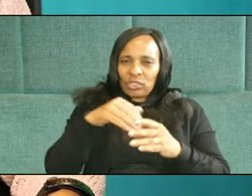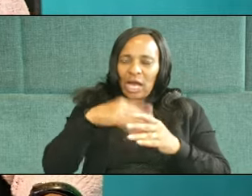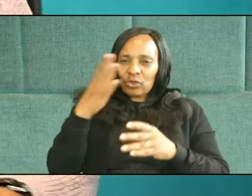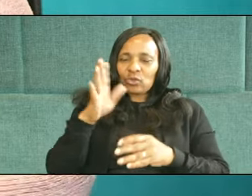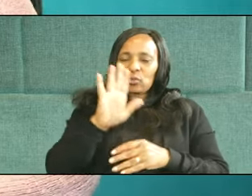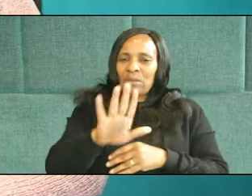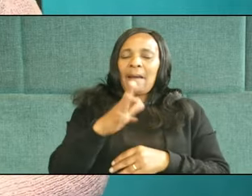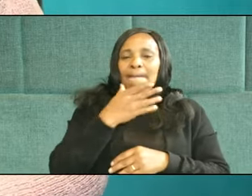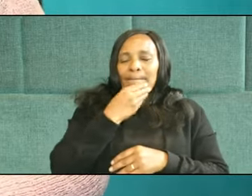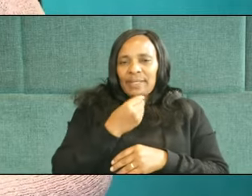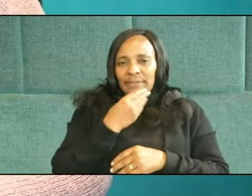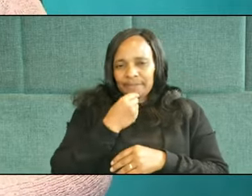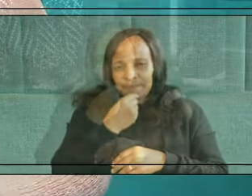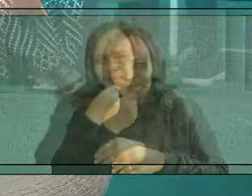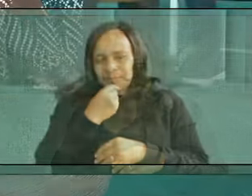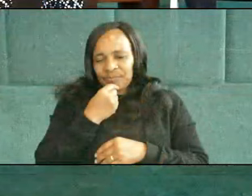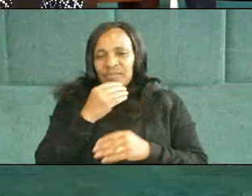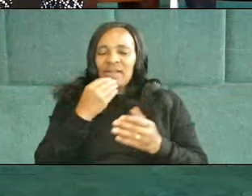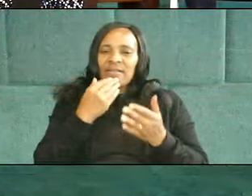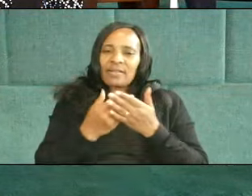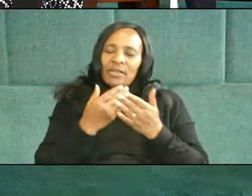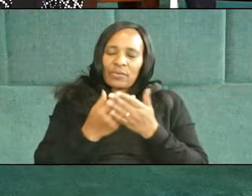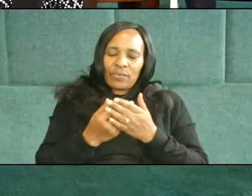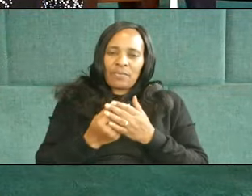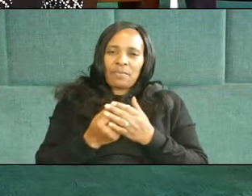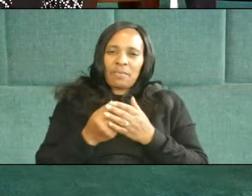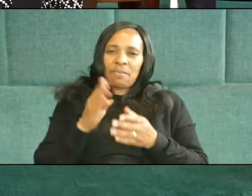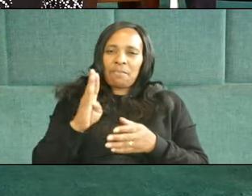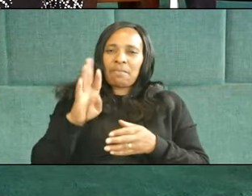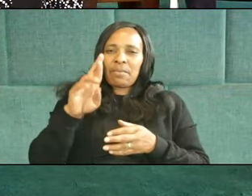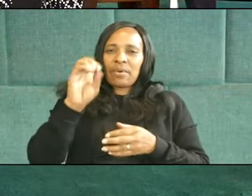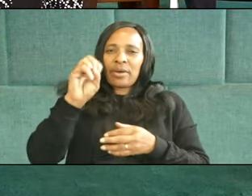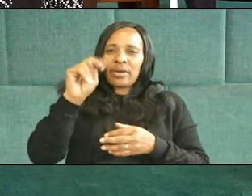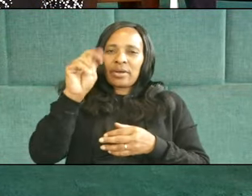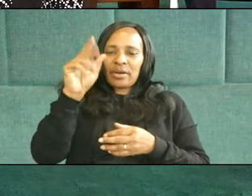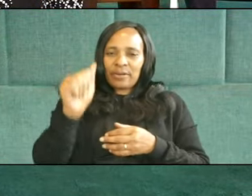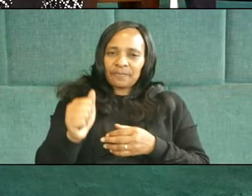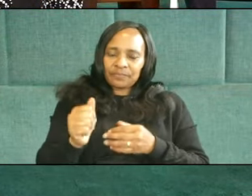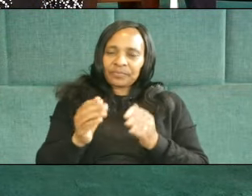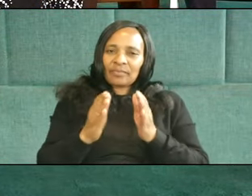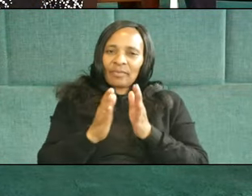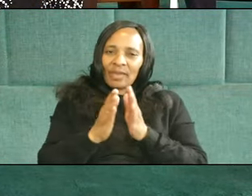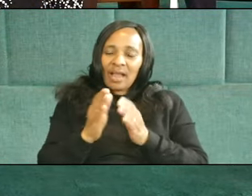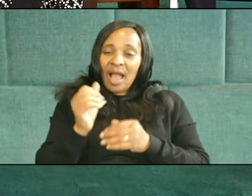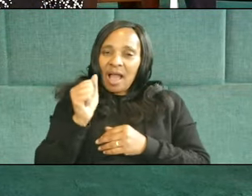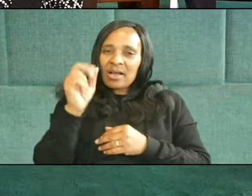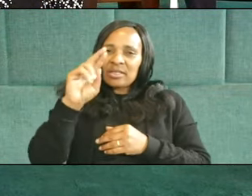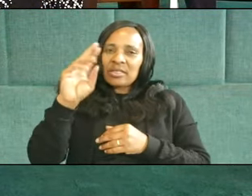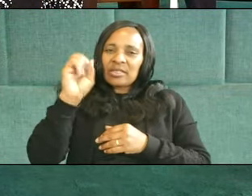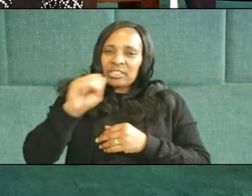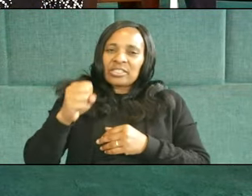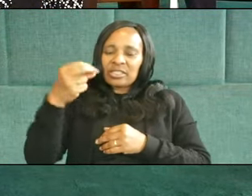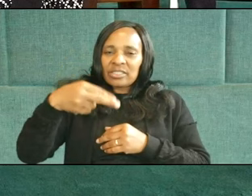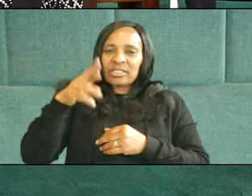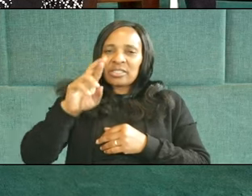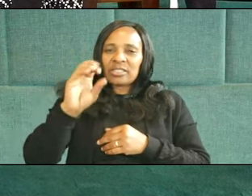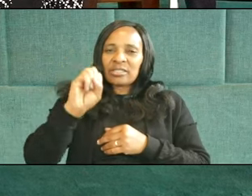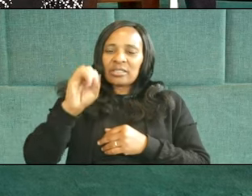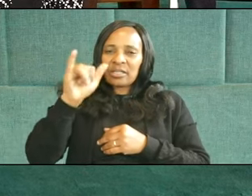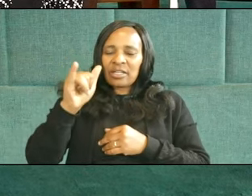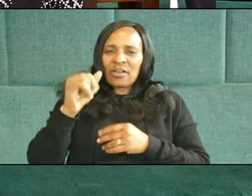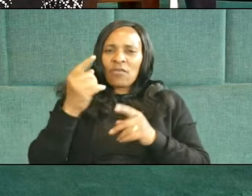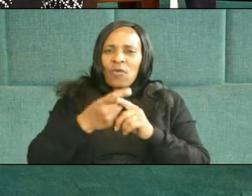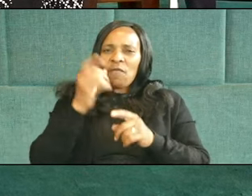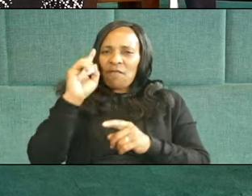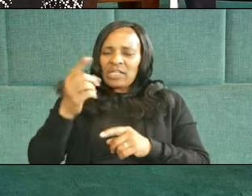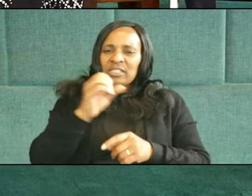Mm. Yeah. All right. Thank you for that, Brenda. Thank you for that summary. Actually, something very interesting is from 1 Samuel